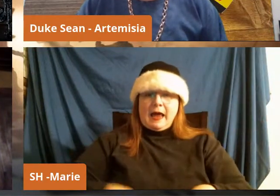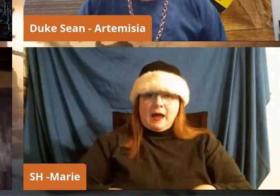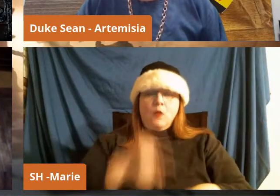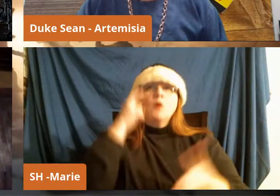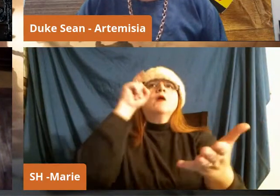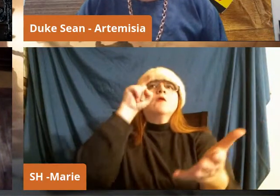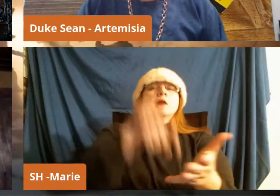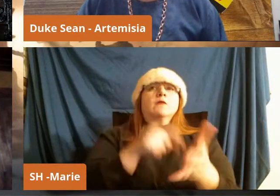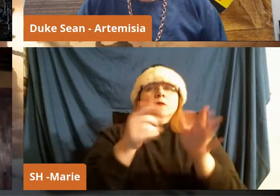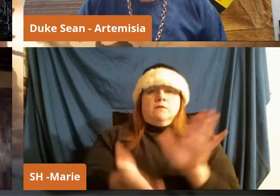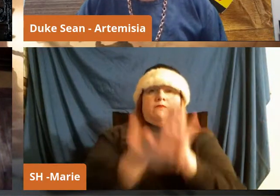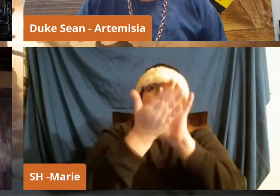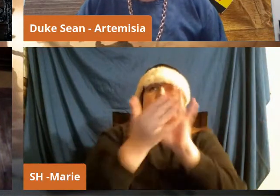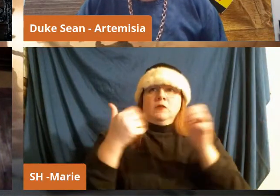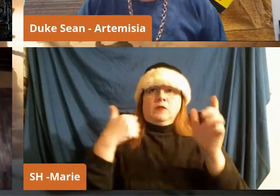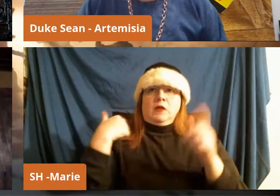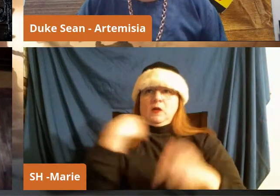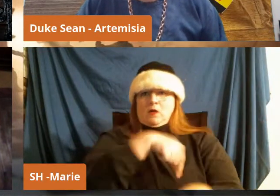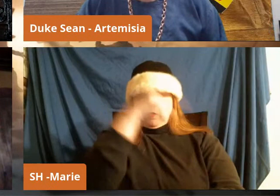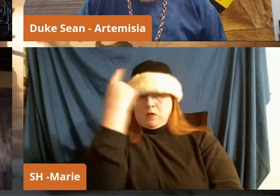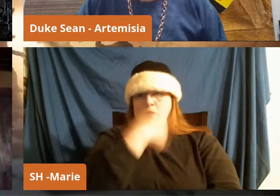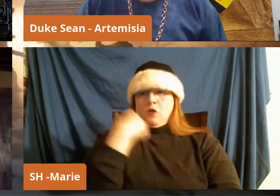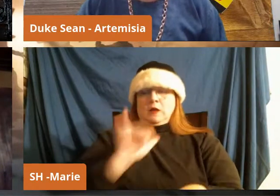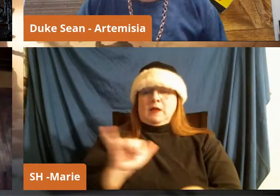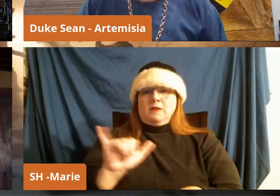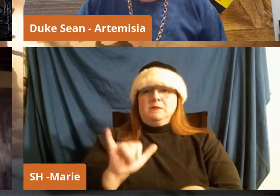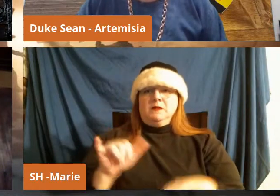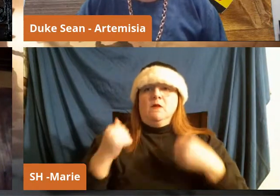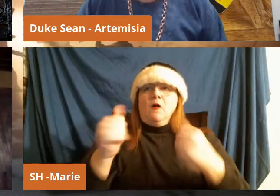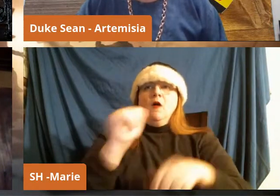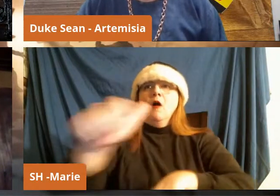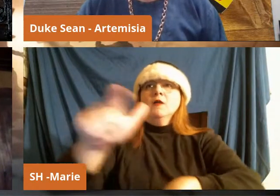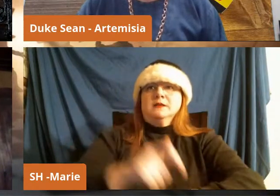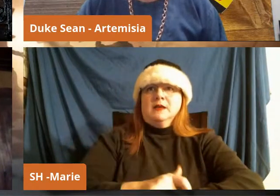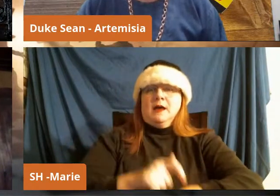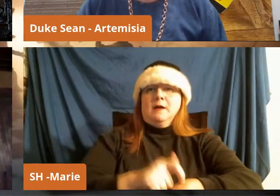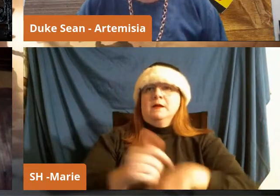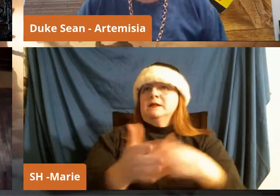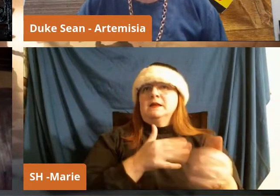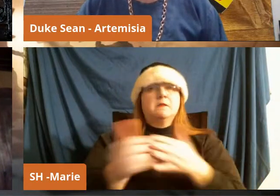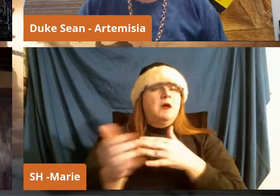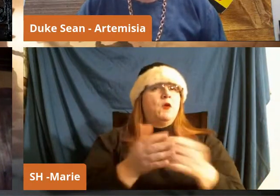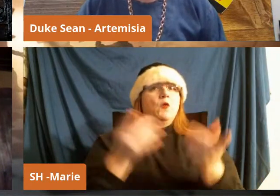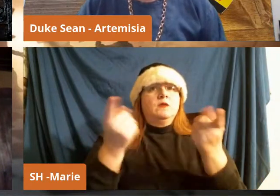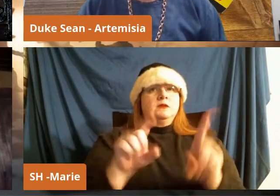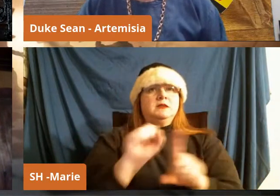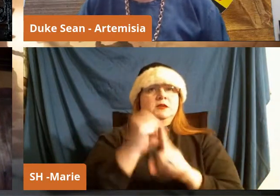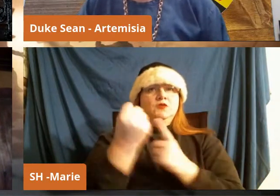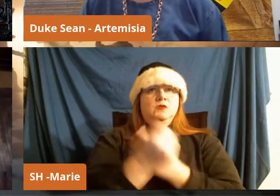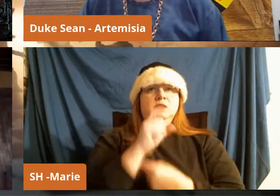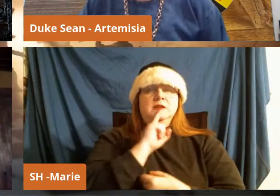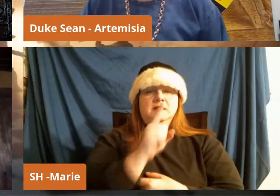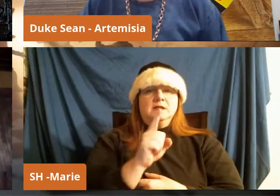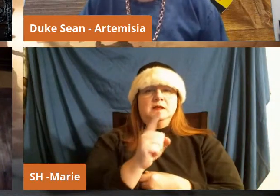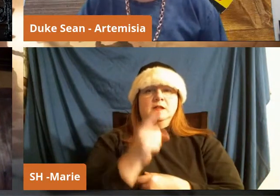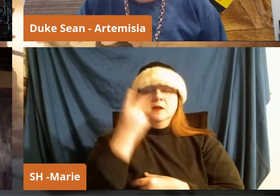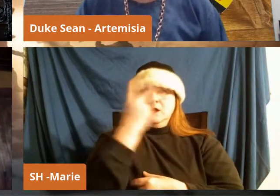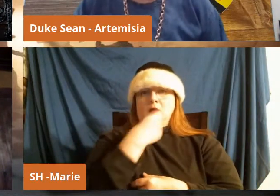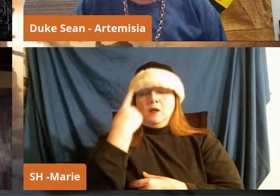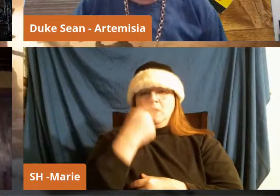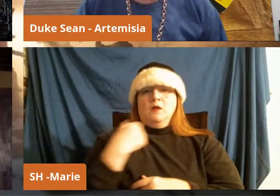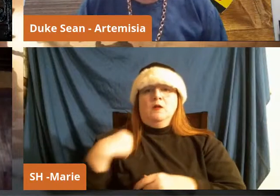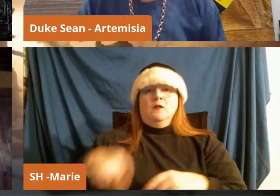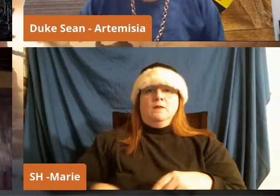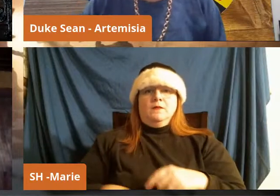when they carry themselves in a knightly manner all the time, no matter what their circumstances. Exactly. And he's done all right for